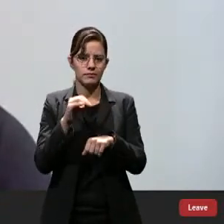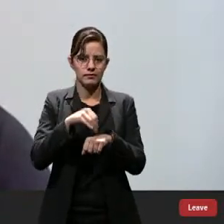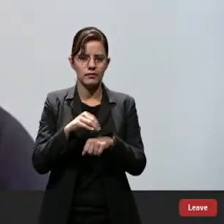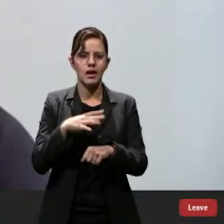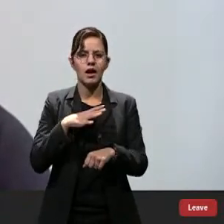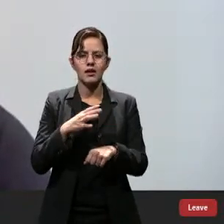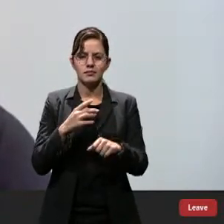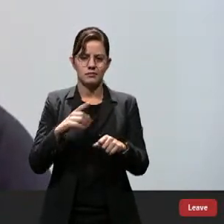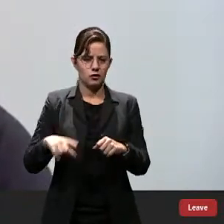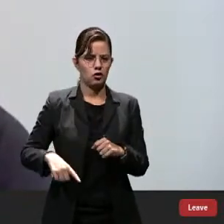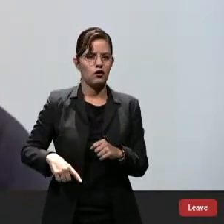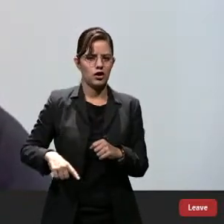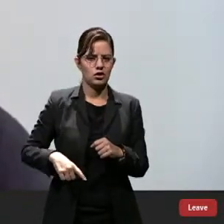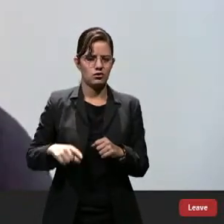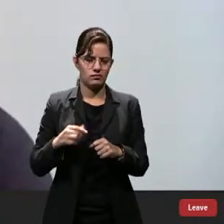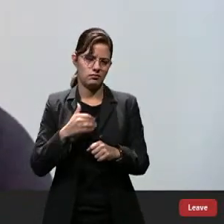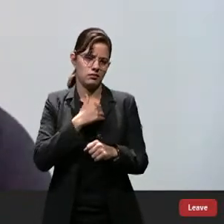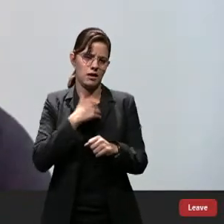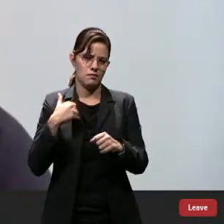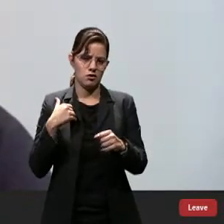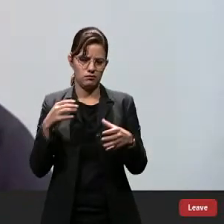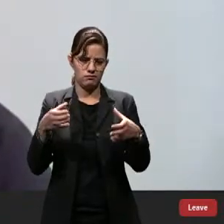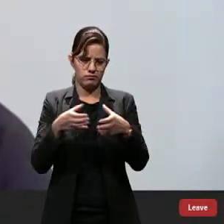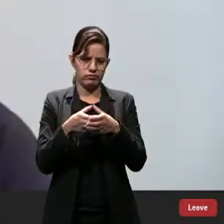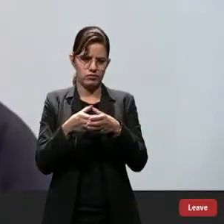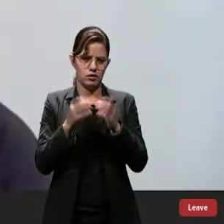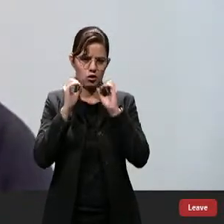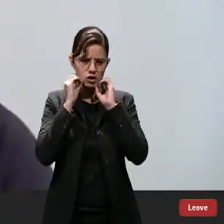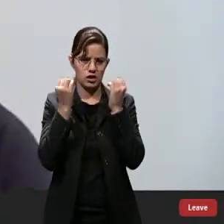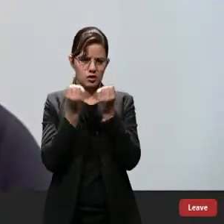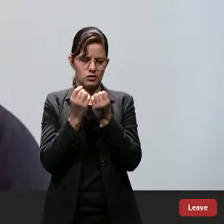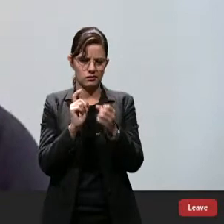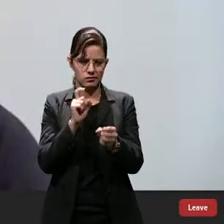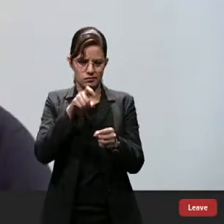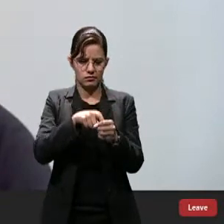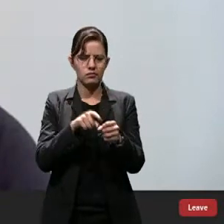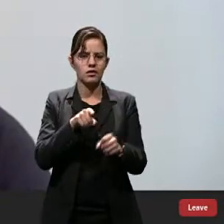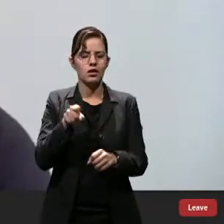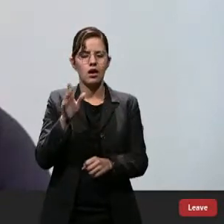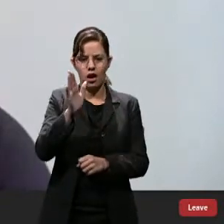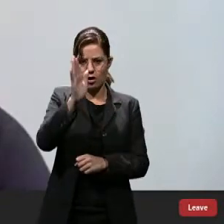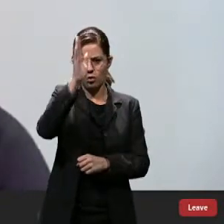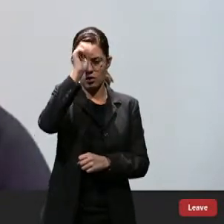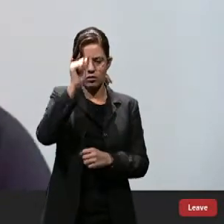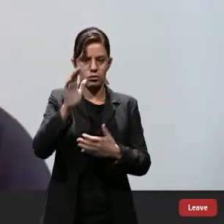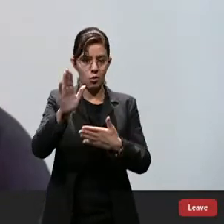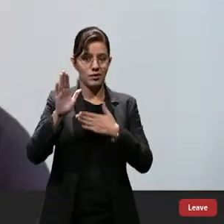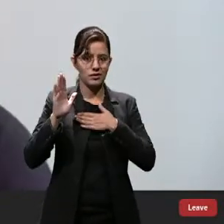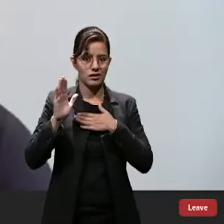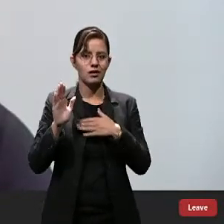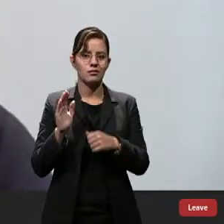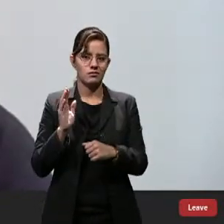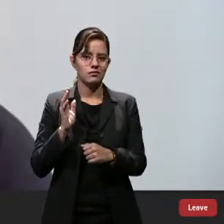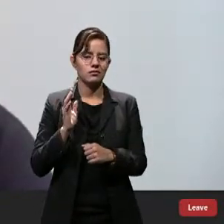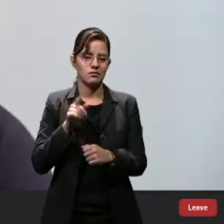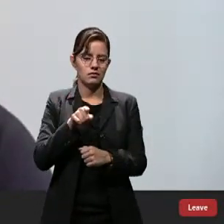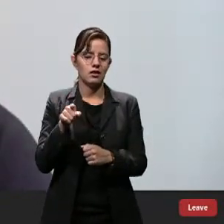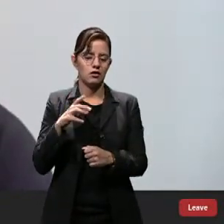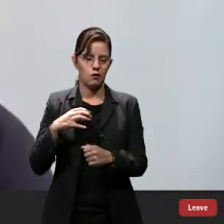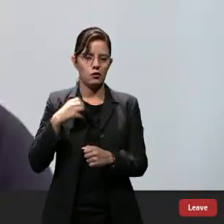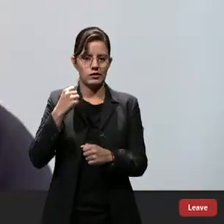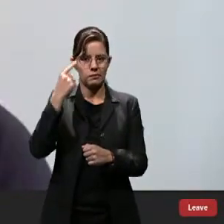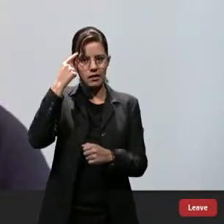have taken on the commitment historically and progressively with an integration of a gender perspective to be able